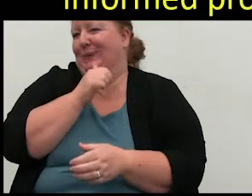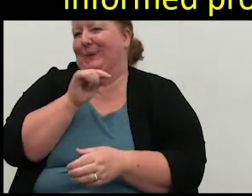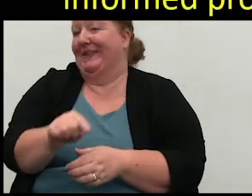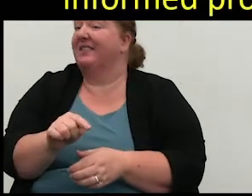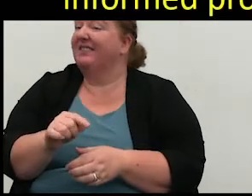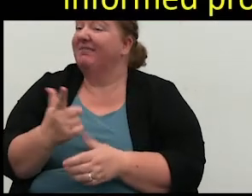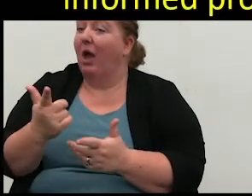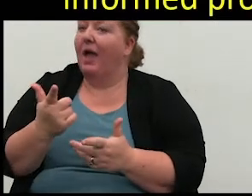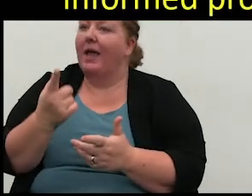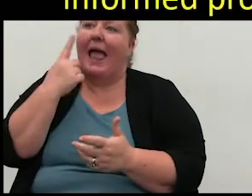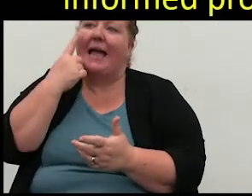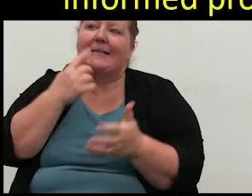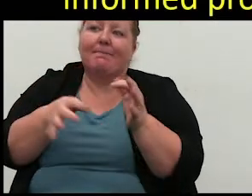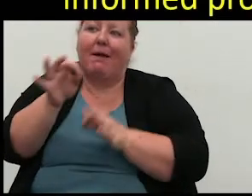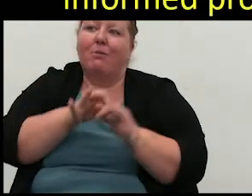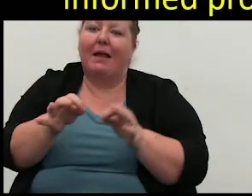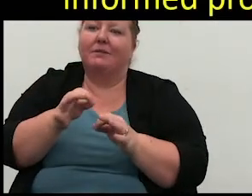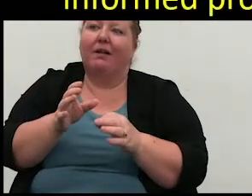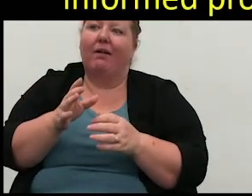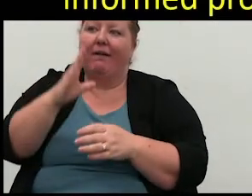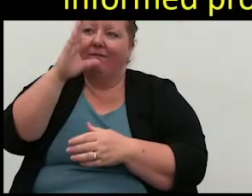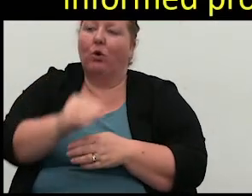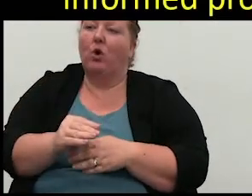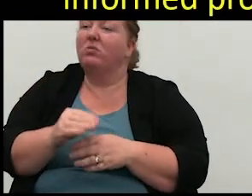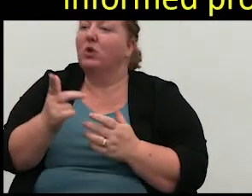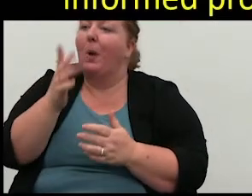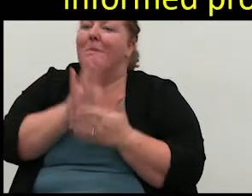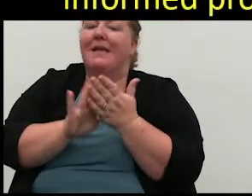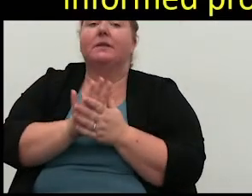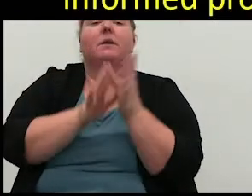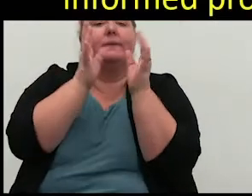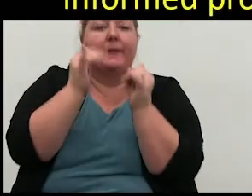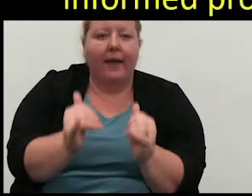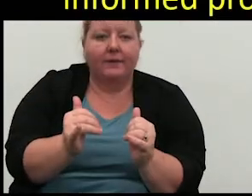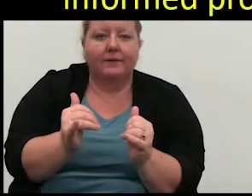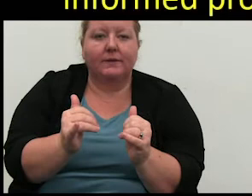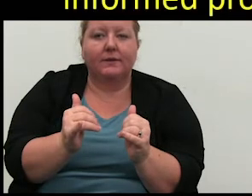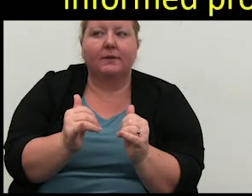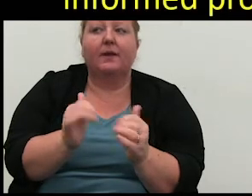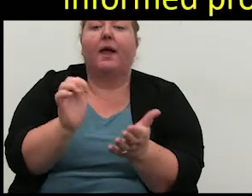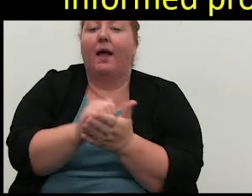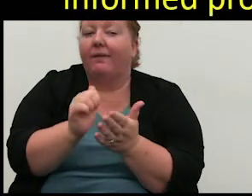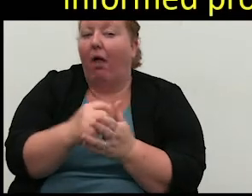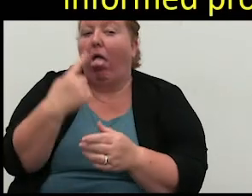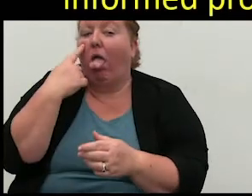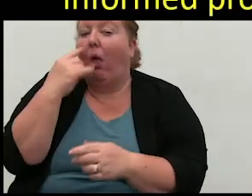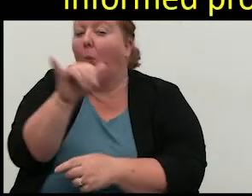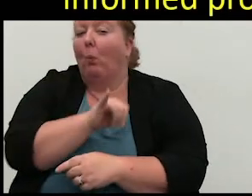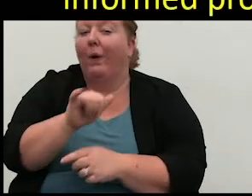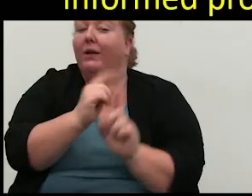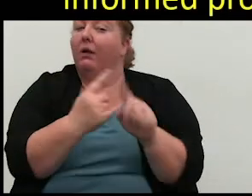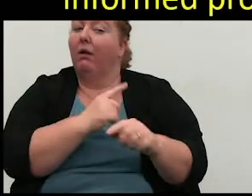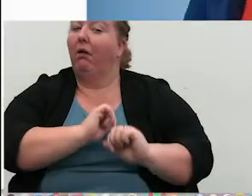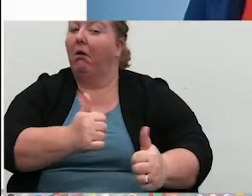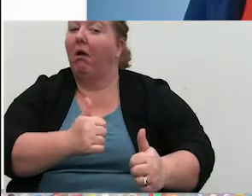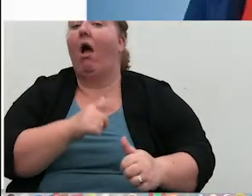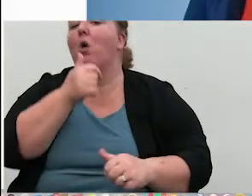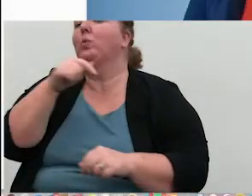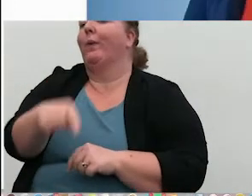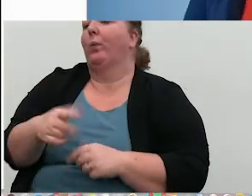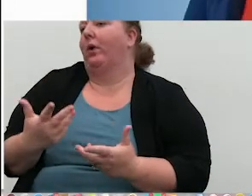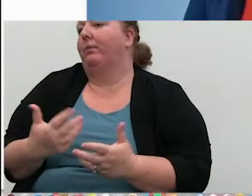They call it experimentally informed programs. They mean we will test adverts and see which ones get the best response and use